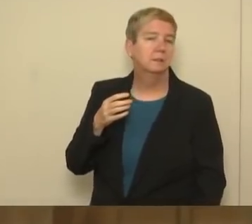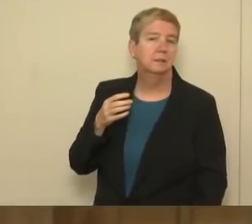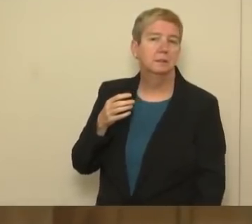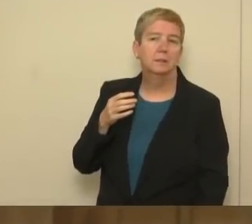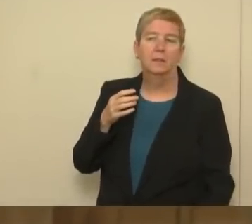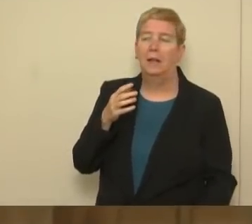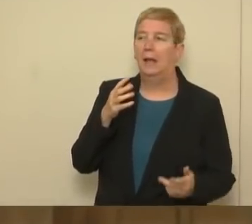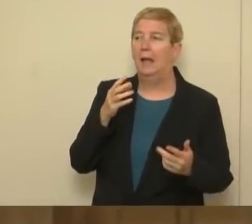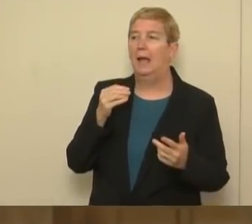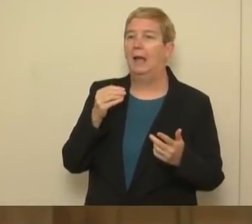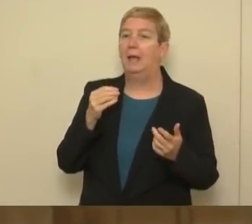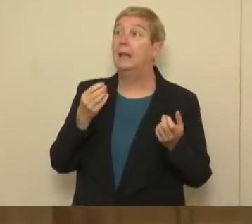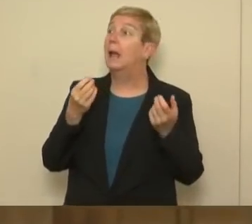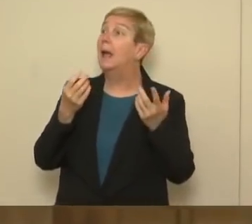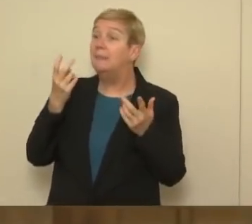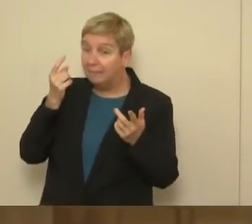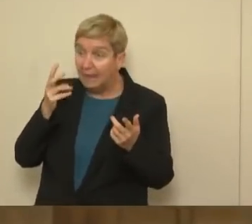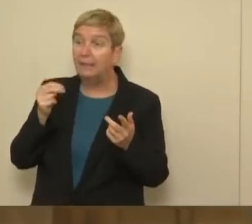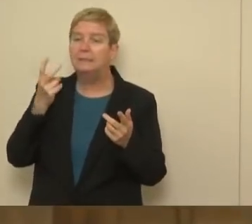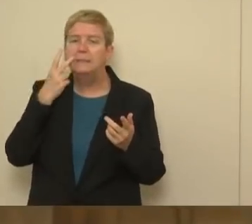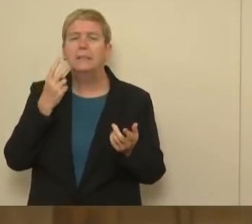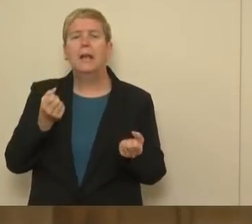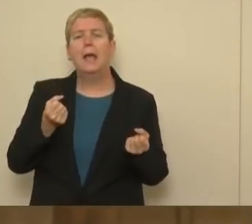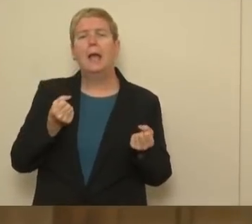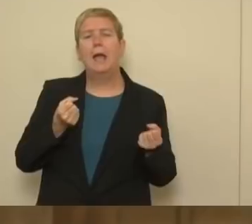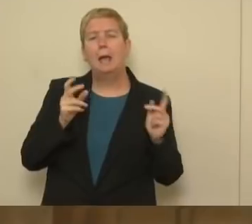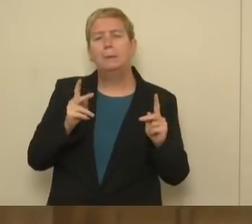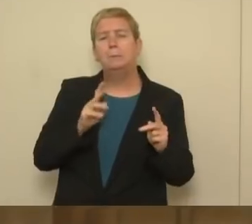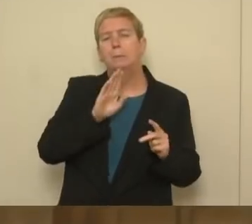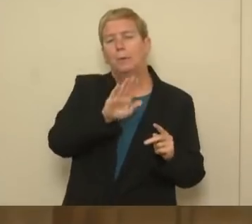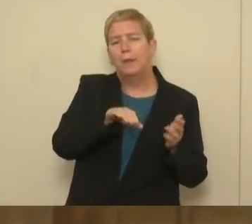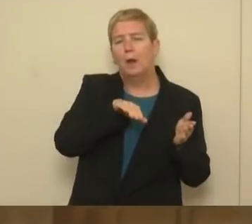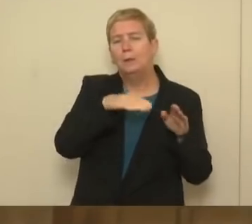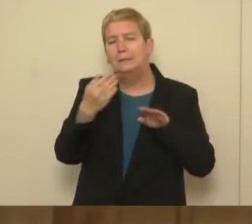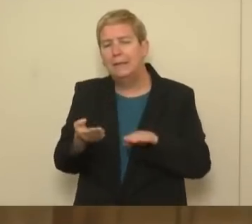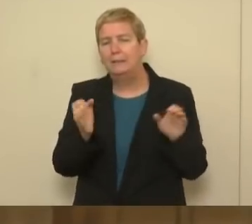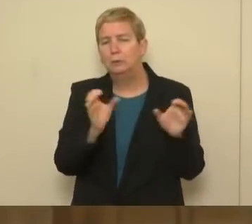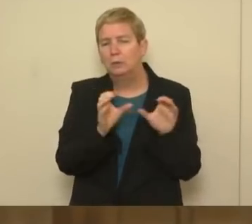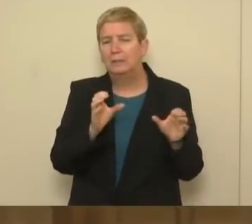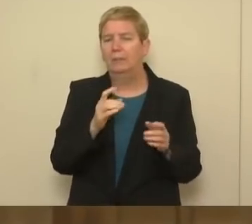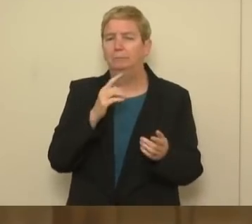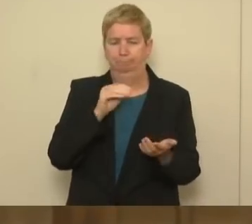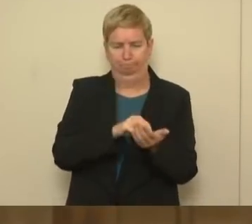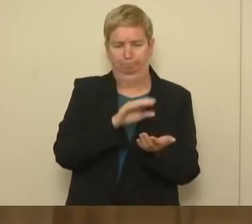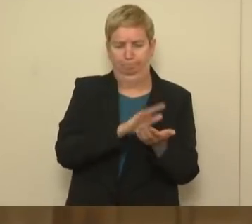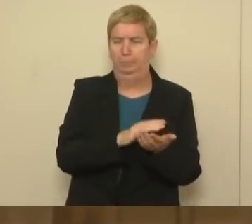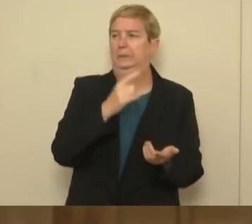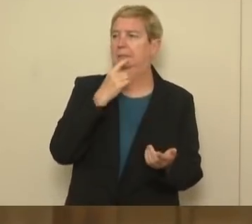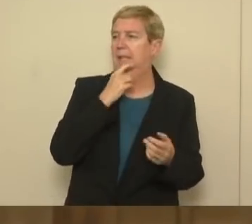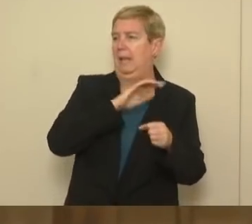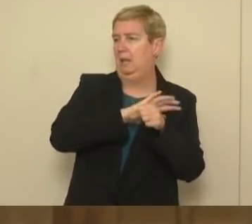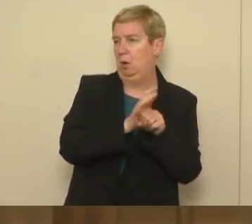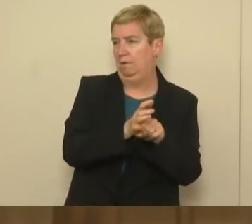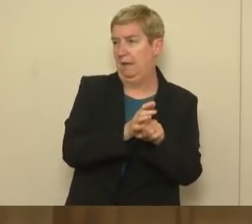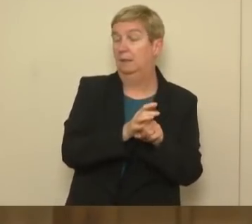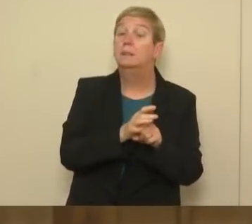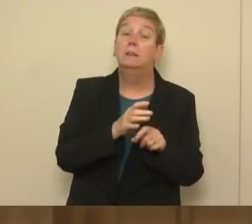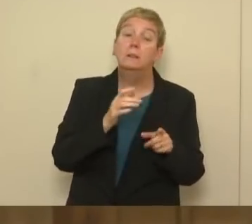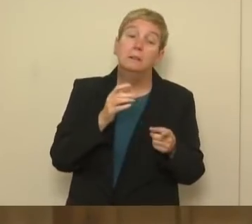were actually on the death certificate attributed to COVID, and that missing piece would be potentially excess